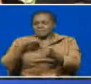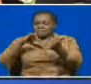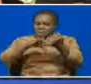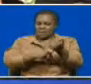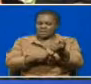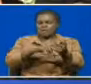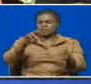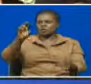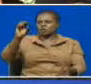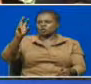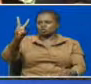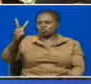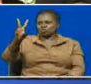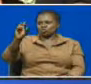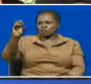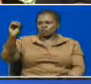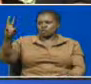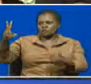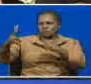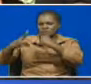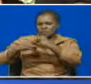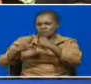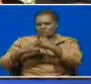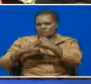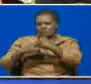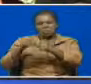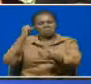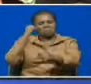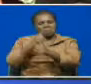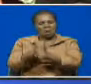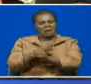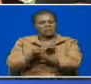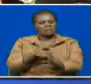2007. And it also didn't work.